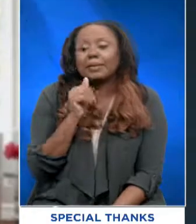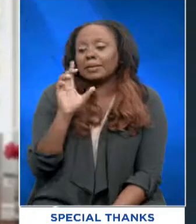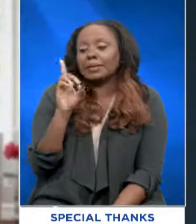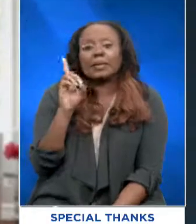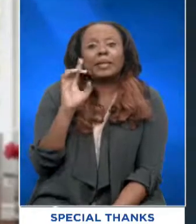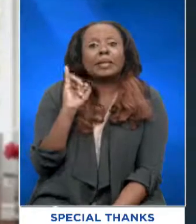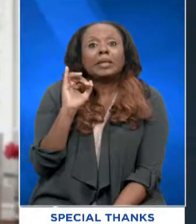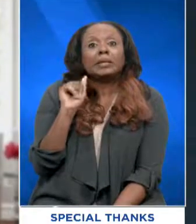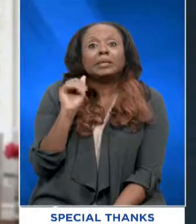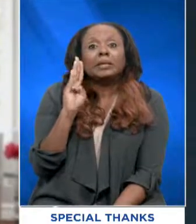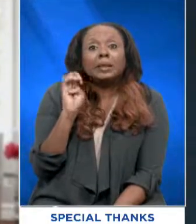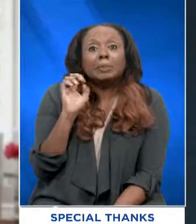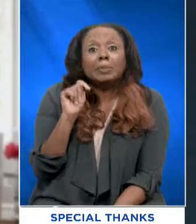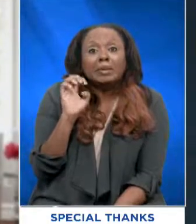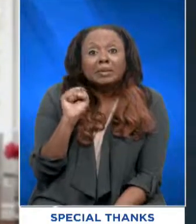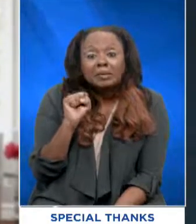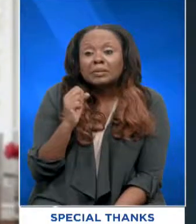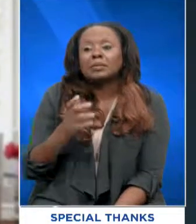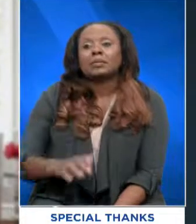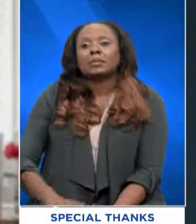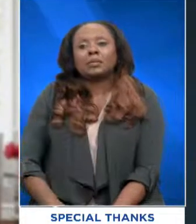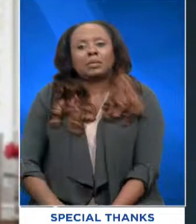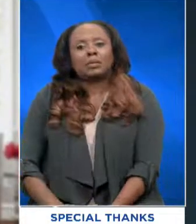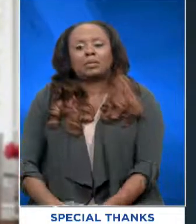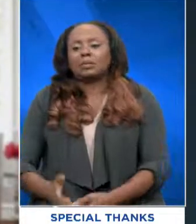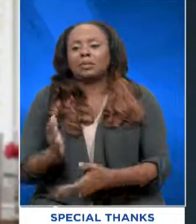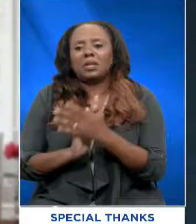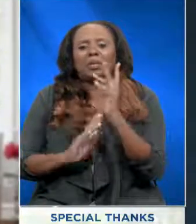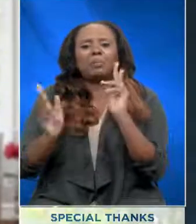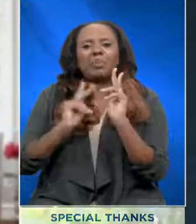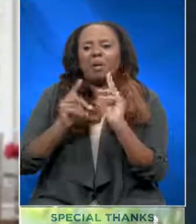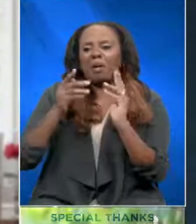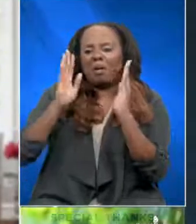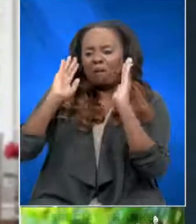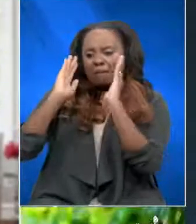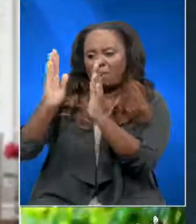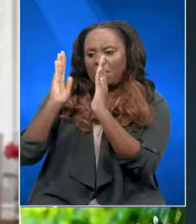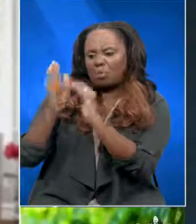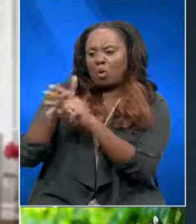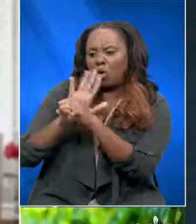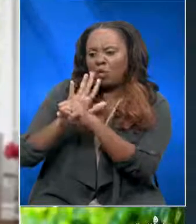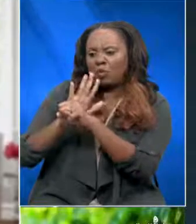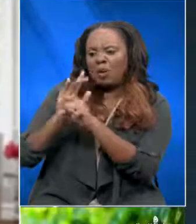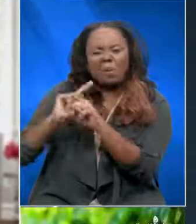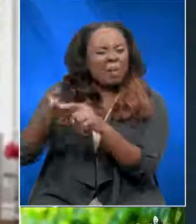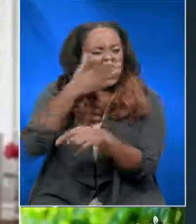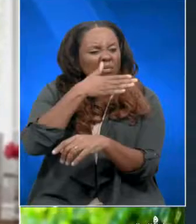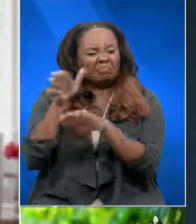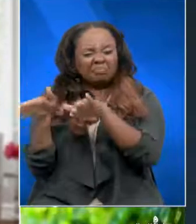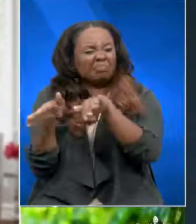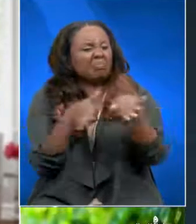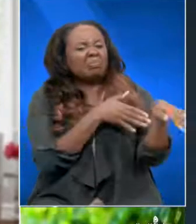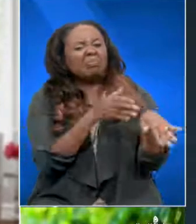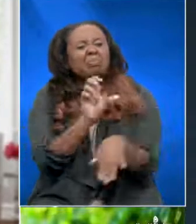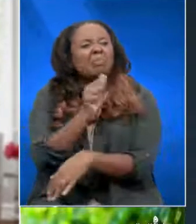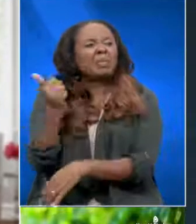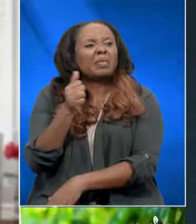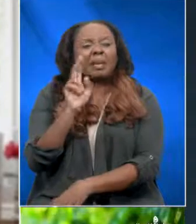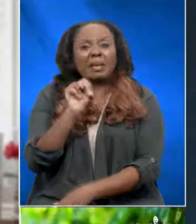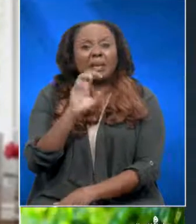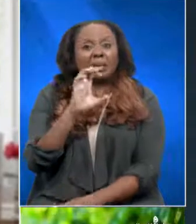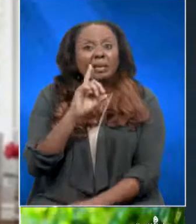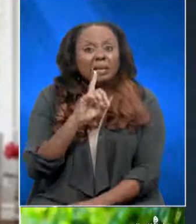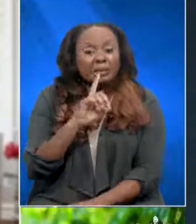avoiding COVID-19 and not monitoring other health changes to seek early diagnosis